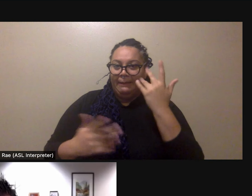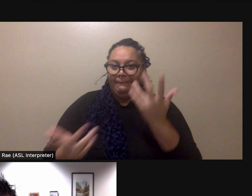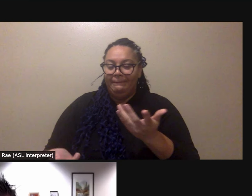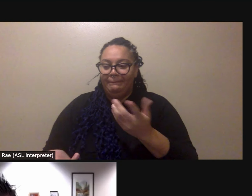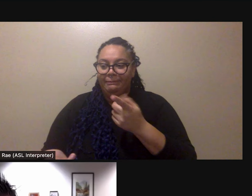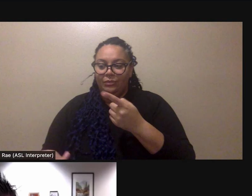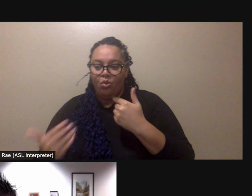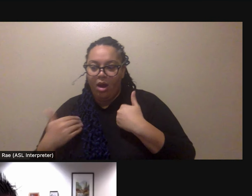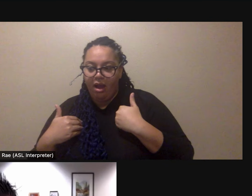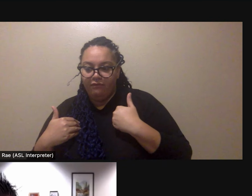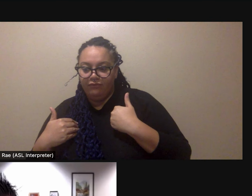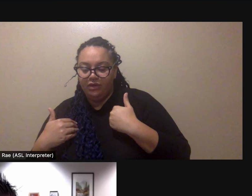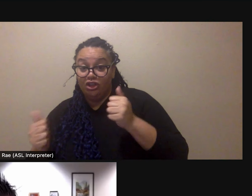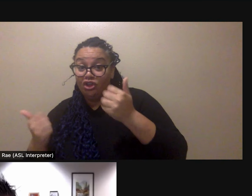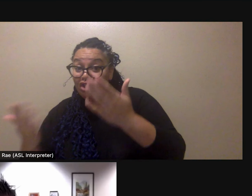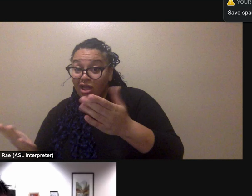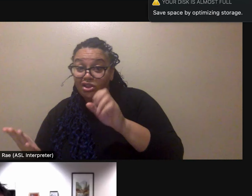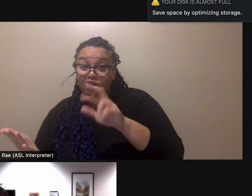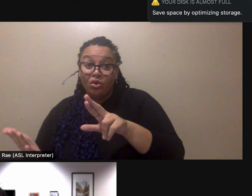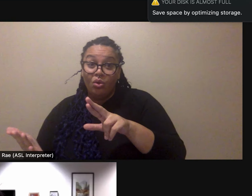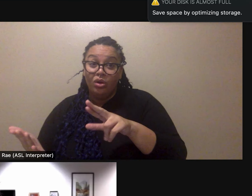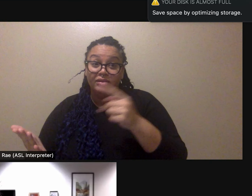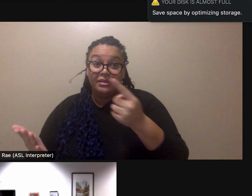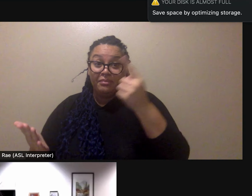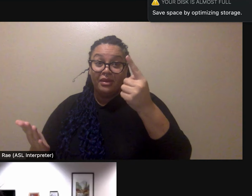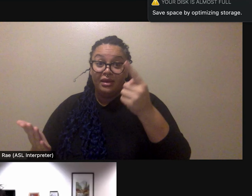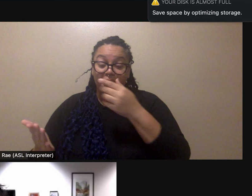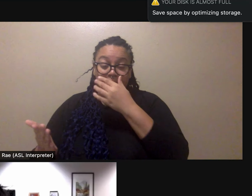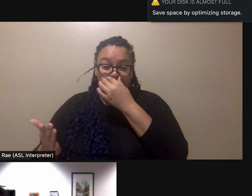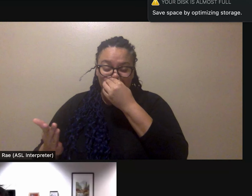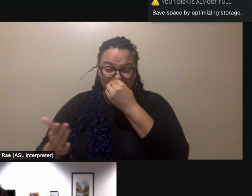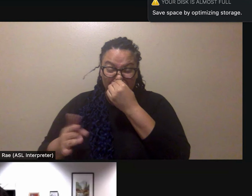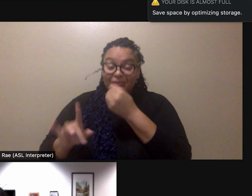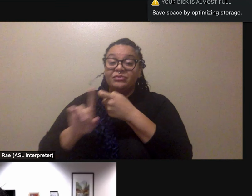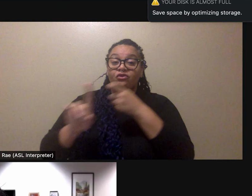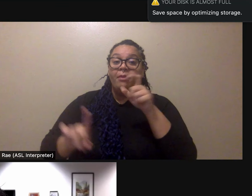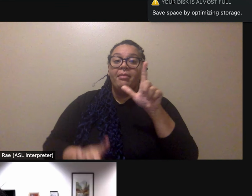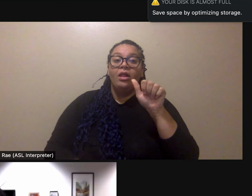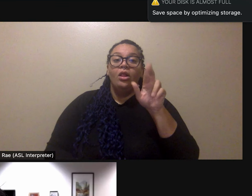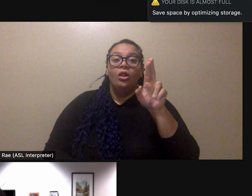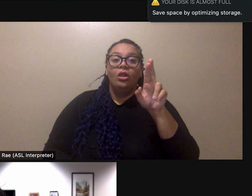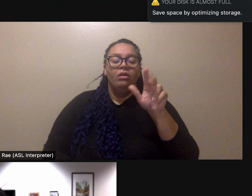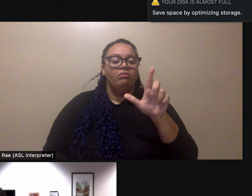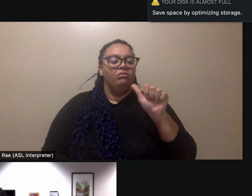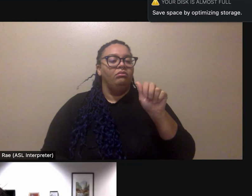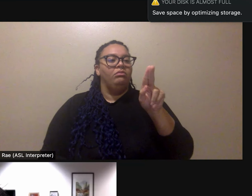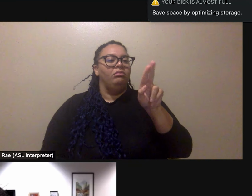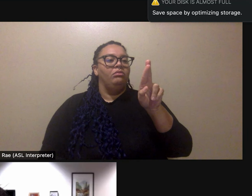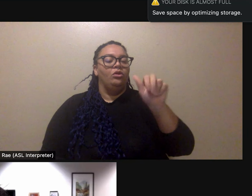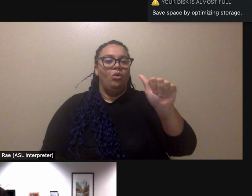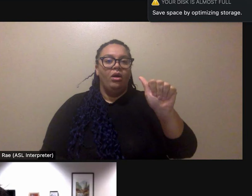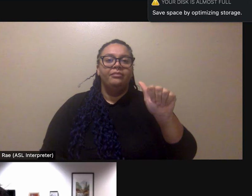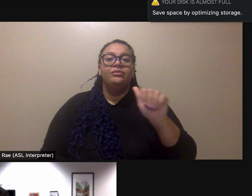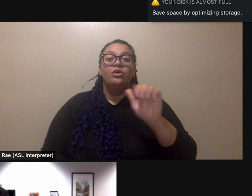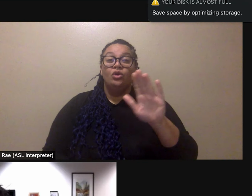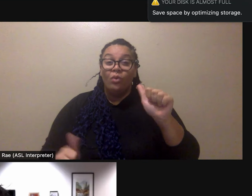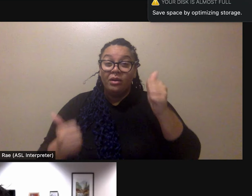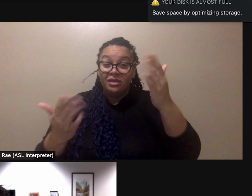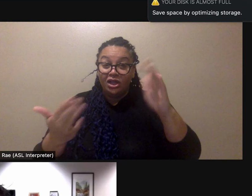you have any suggestions or any. So the question comes from Laura, and she wants to know, what are your recommendations for how we